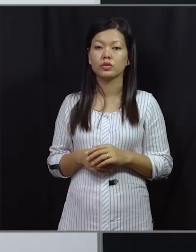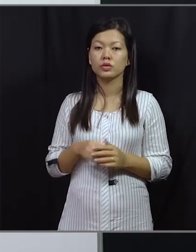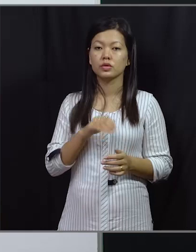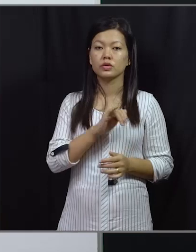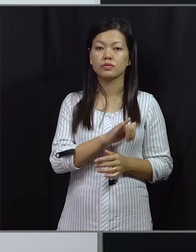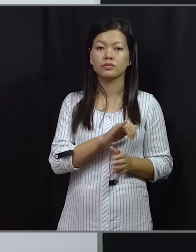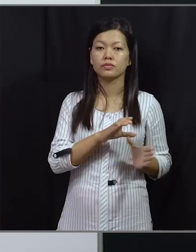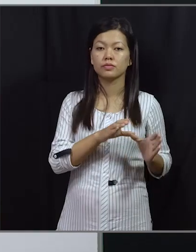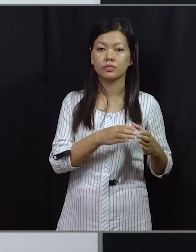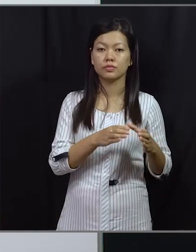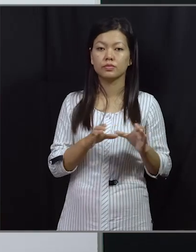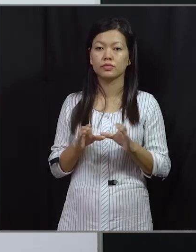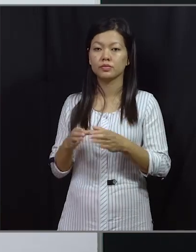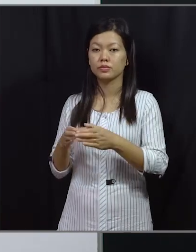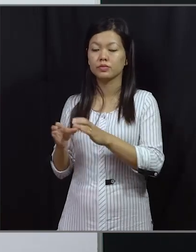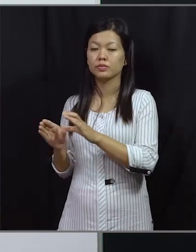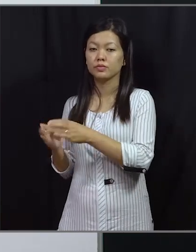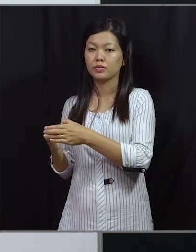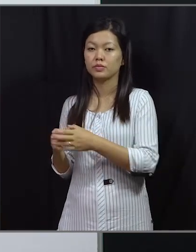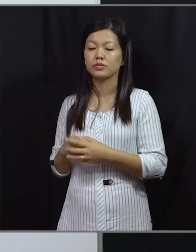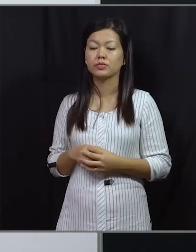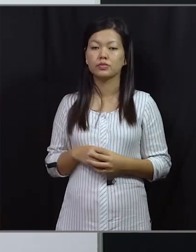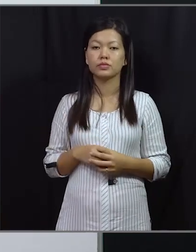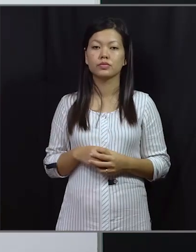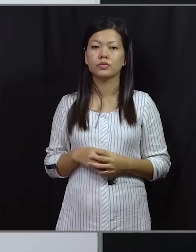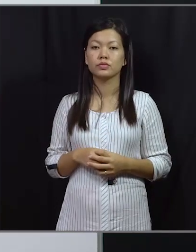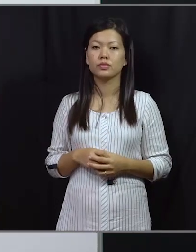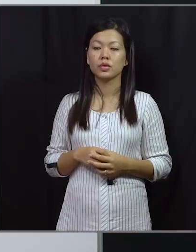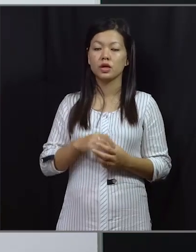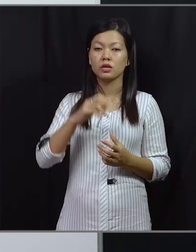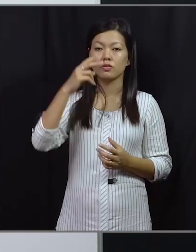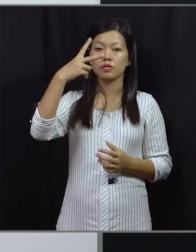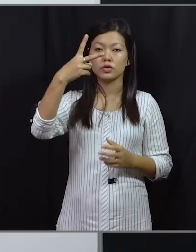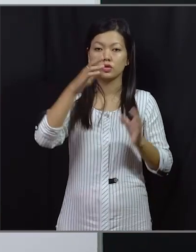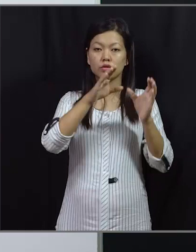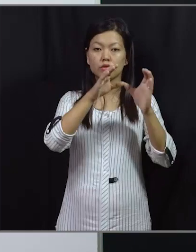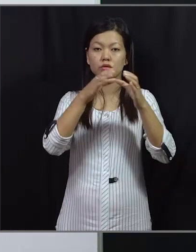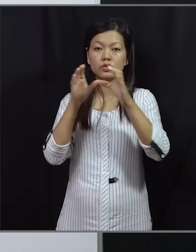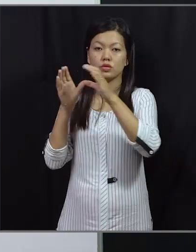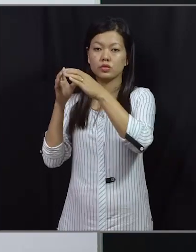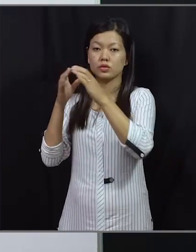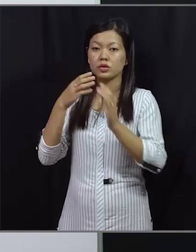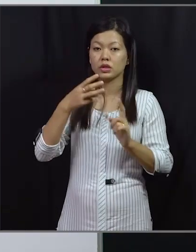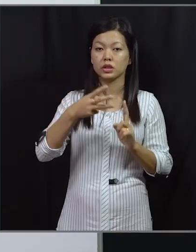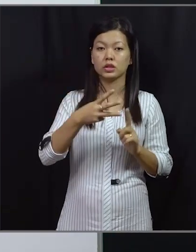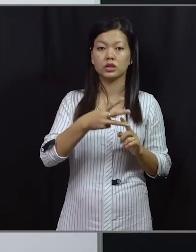three or more sets are said to be